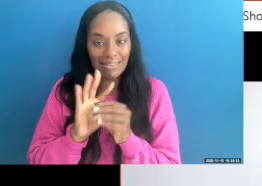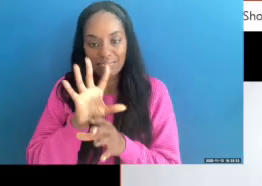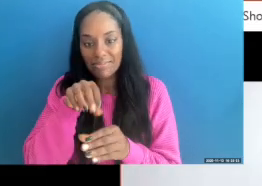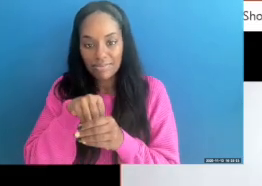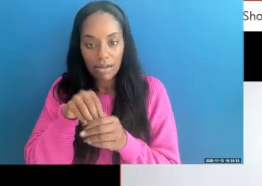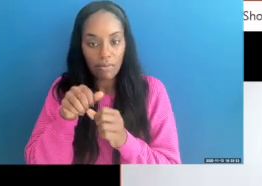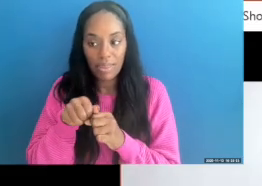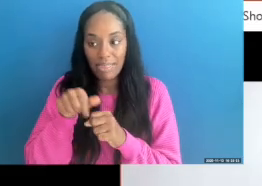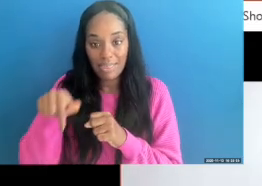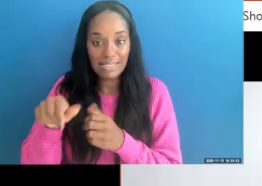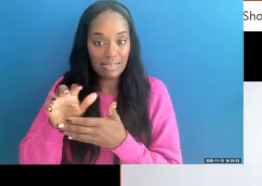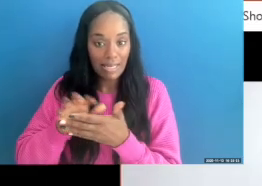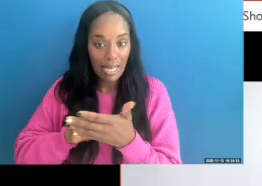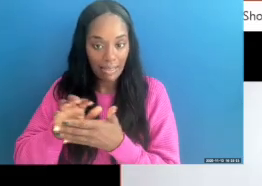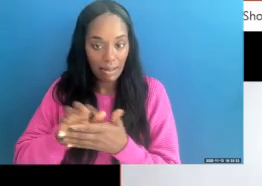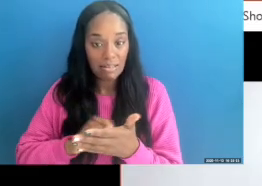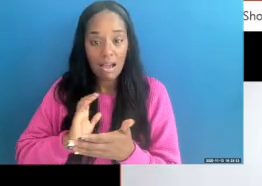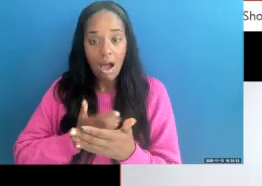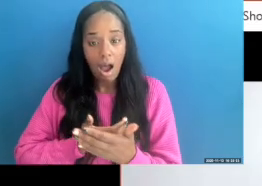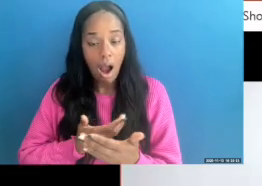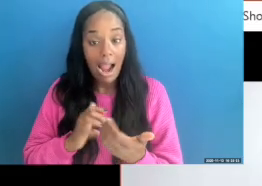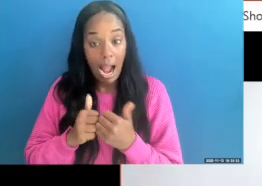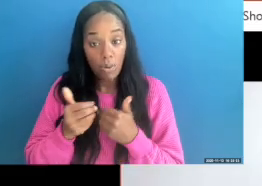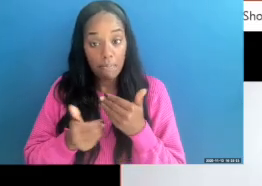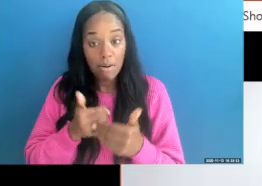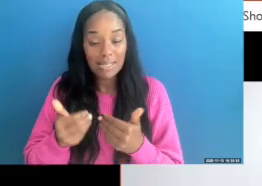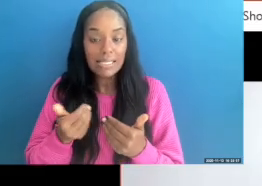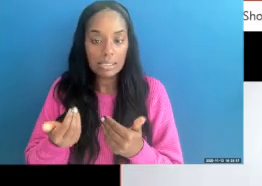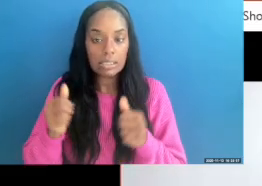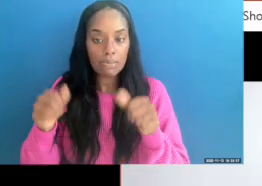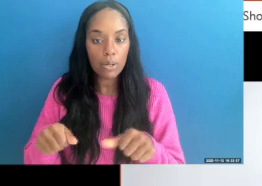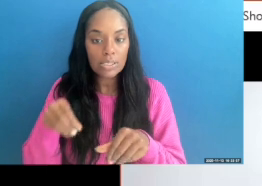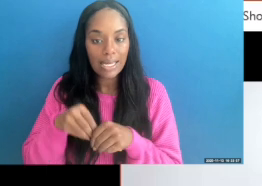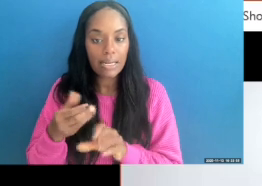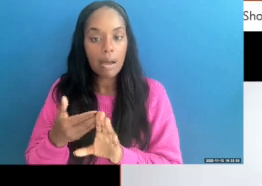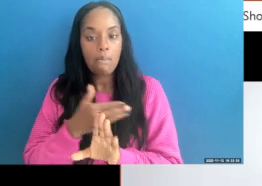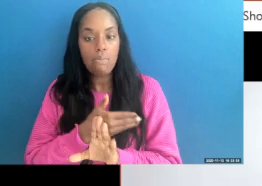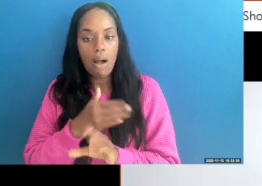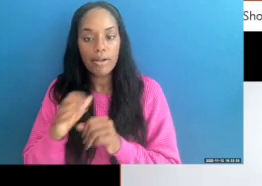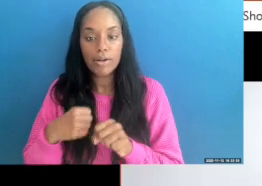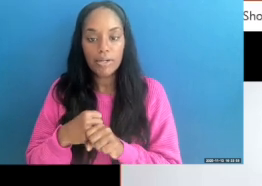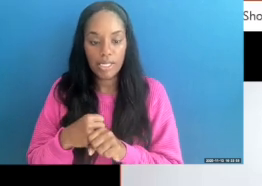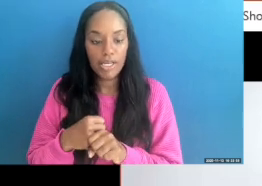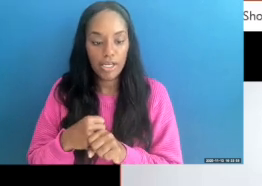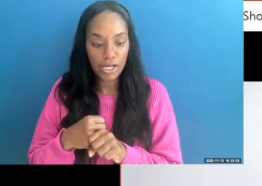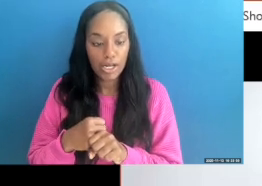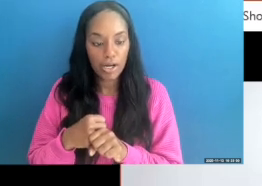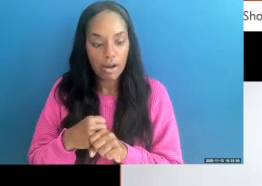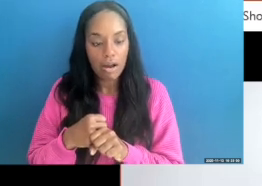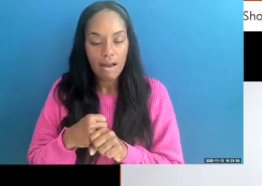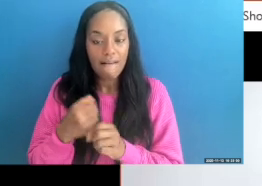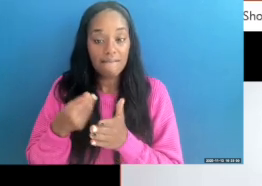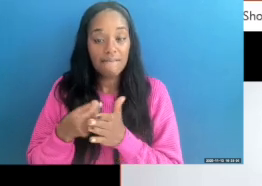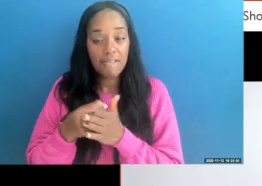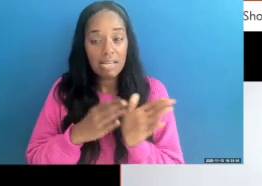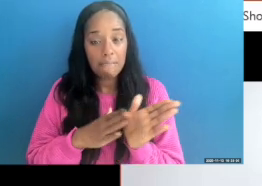of that goes into how these are calculated. But our methodology is posted in prior year funding plans,